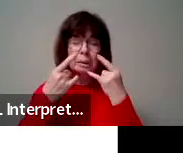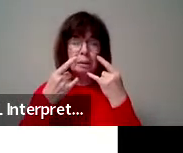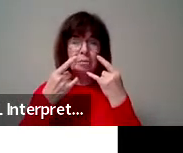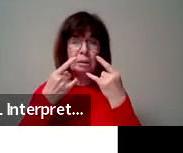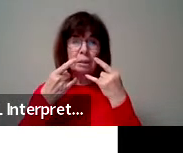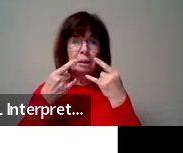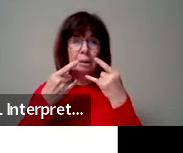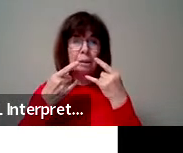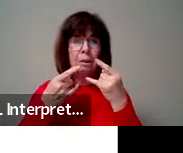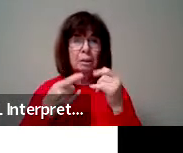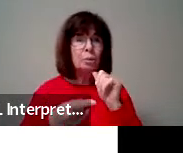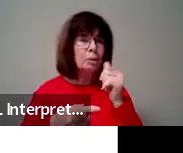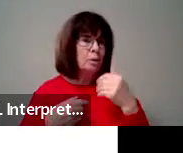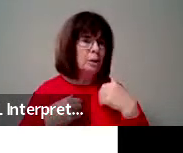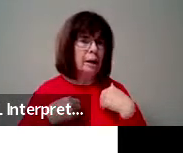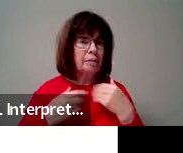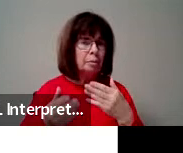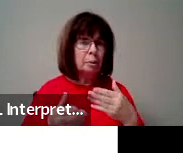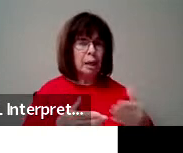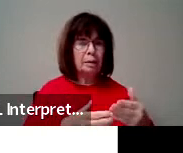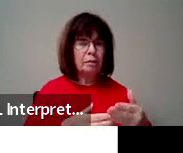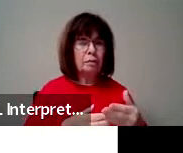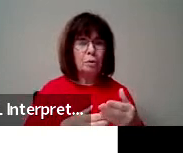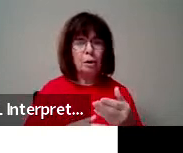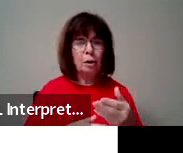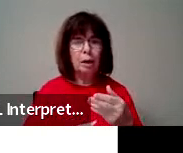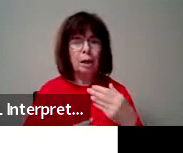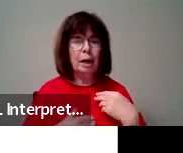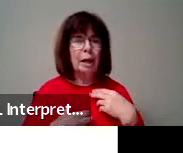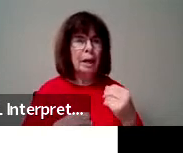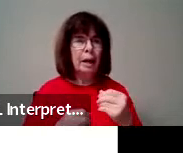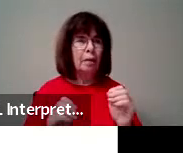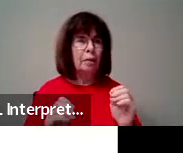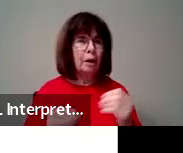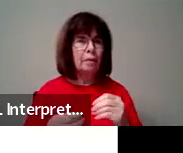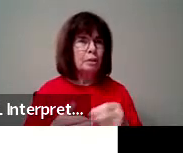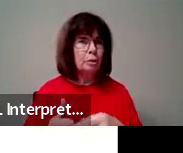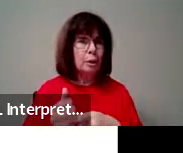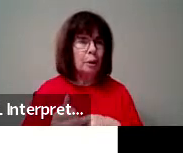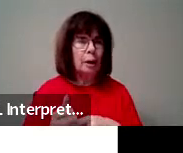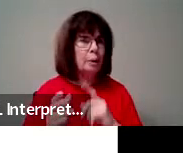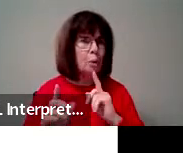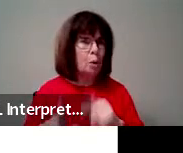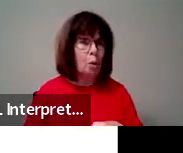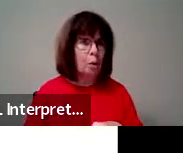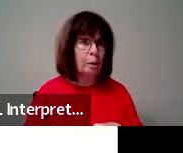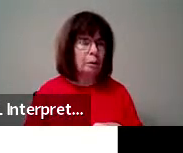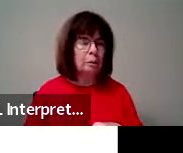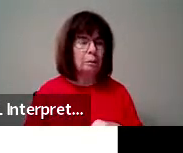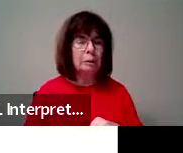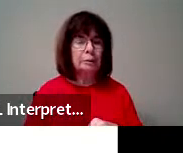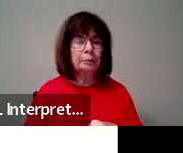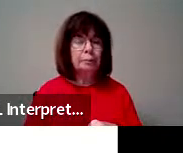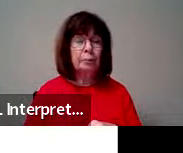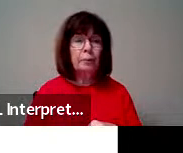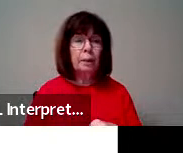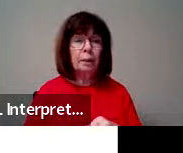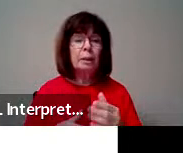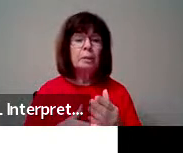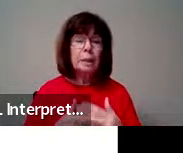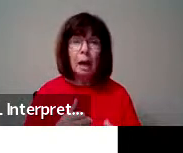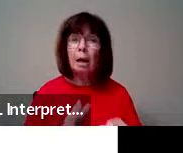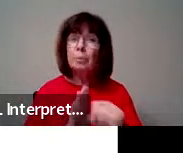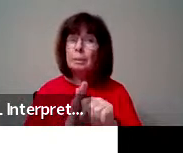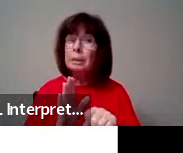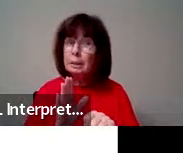use a health officer requirement or order for masking in settings in Alameda County. There are some state requirements that have